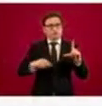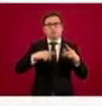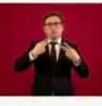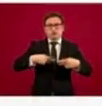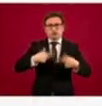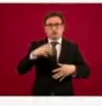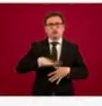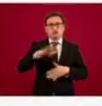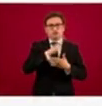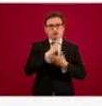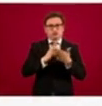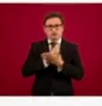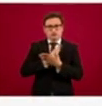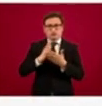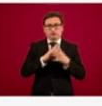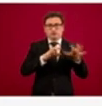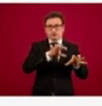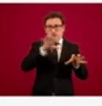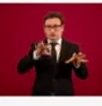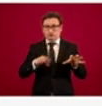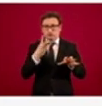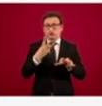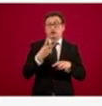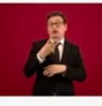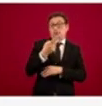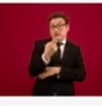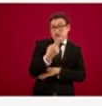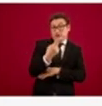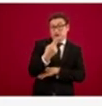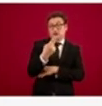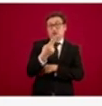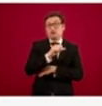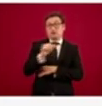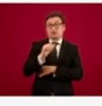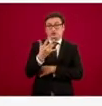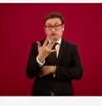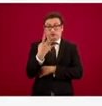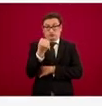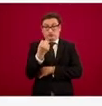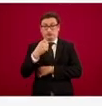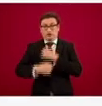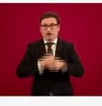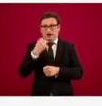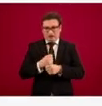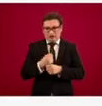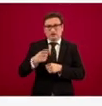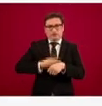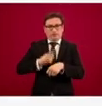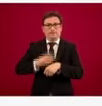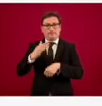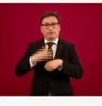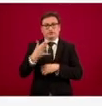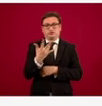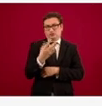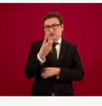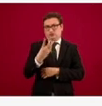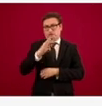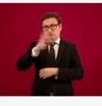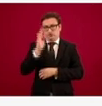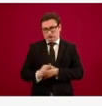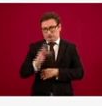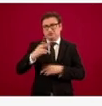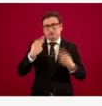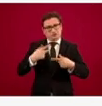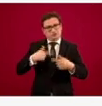Now we have the age group distribution for the death toll, and here we are dividing